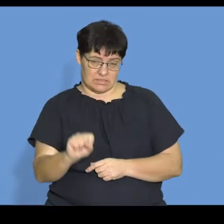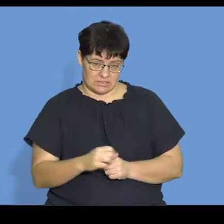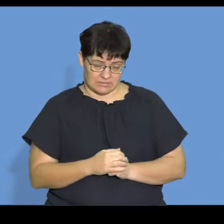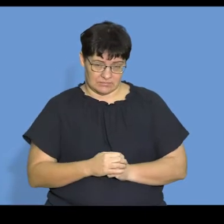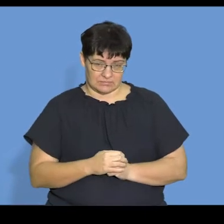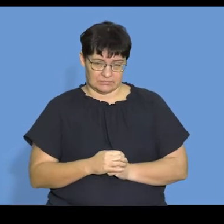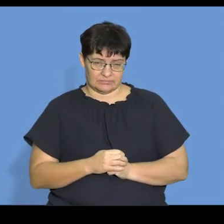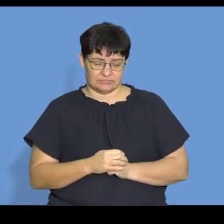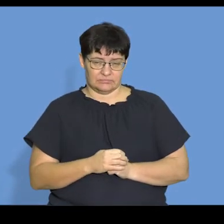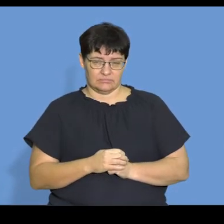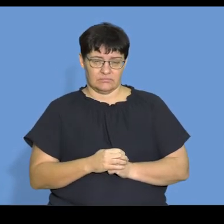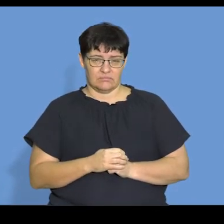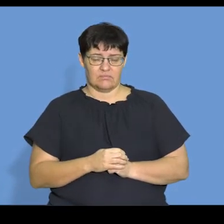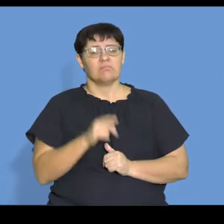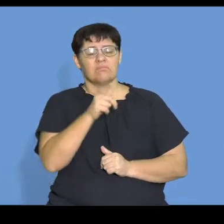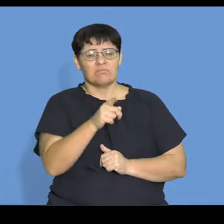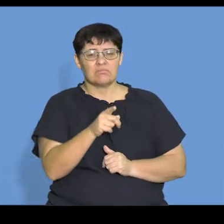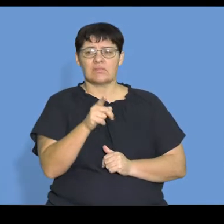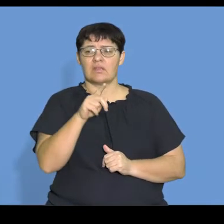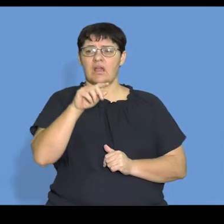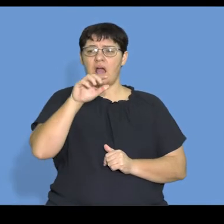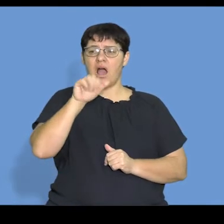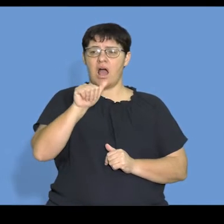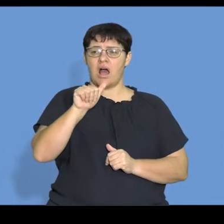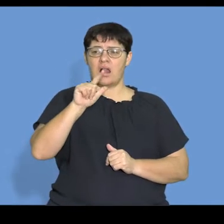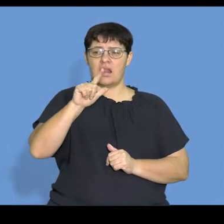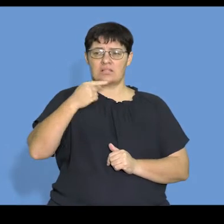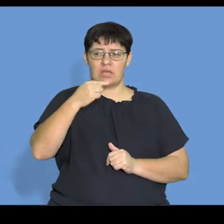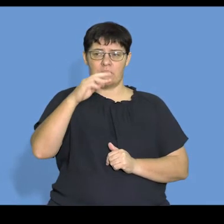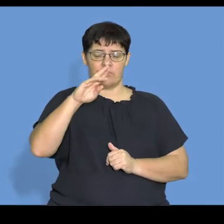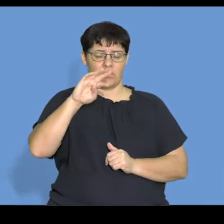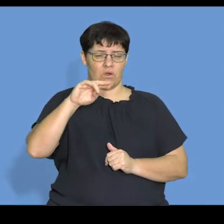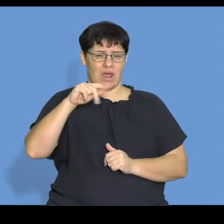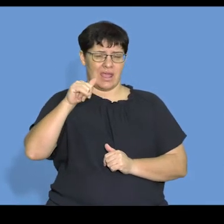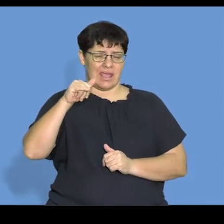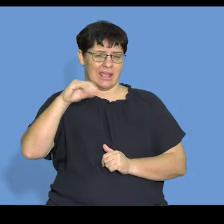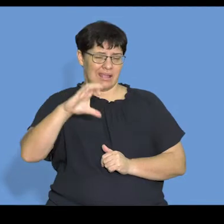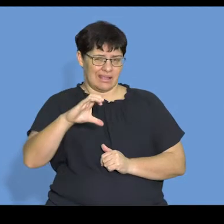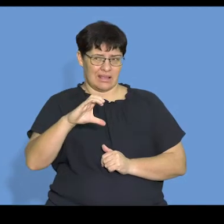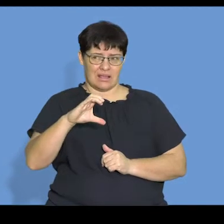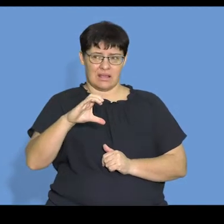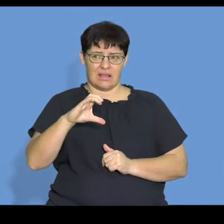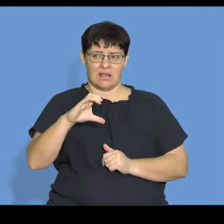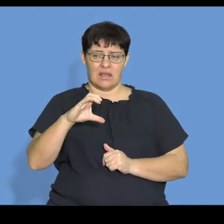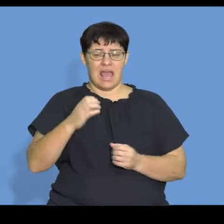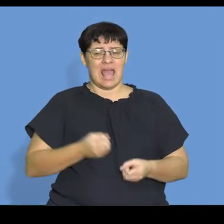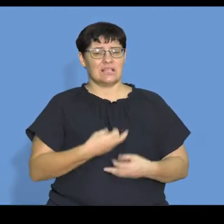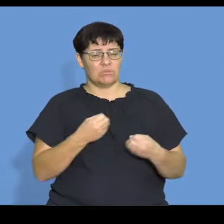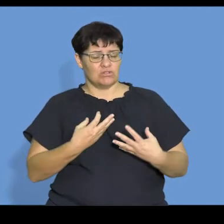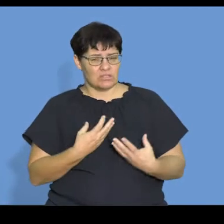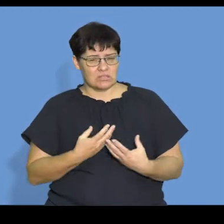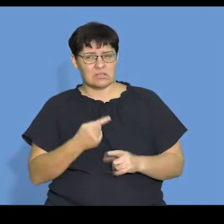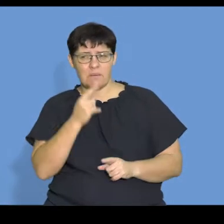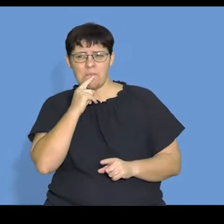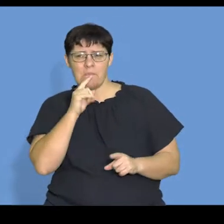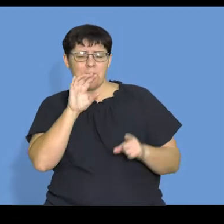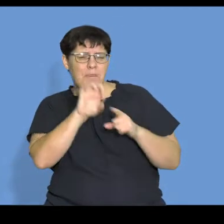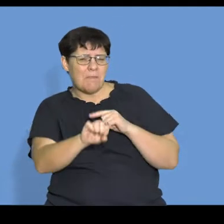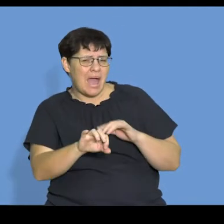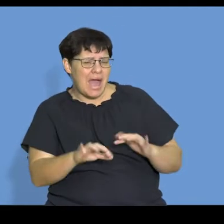Factorizing algebraic expressions, one thing that you need to make sure is you recognize the pattern for